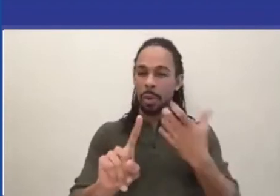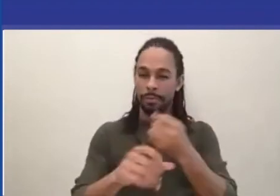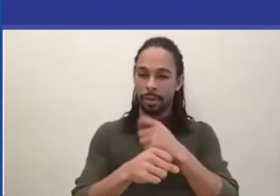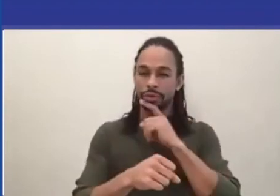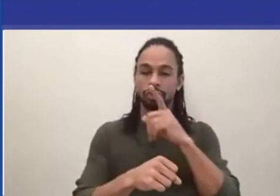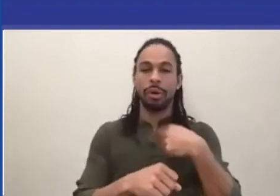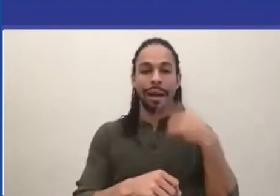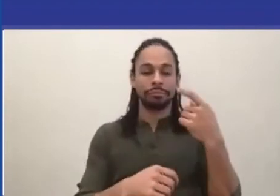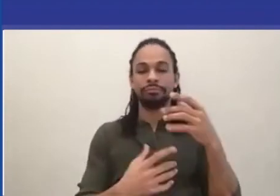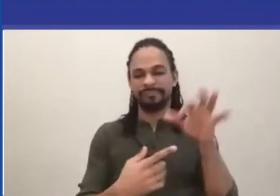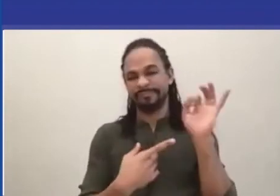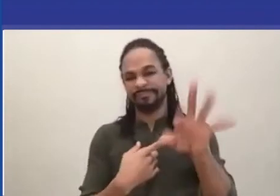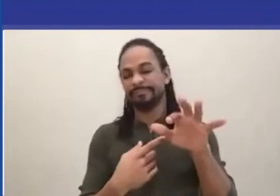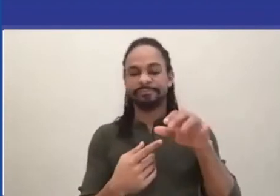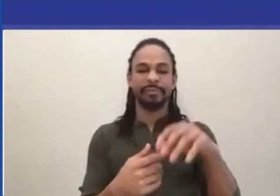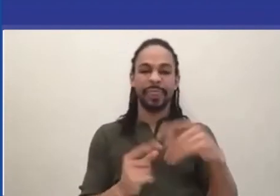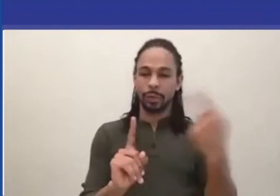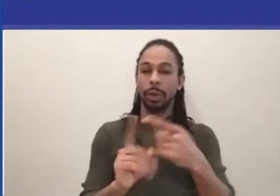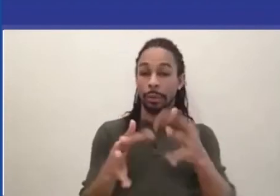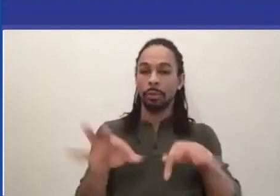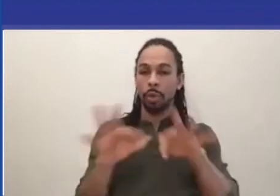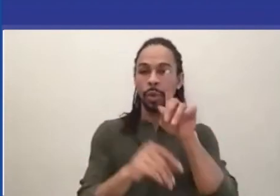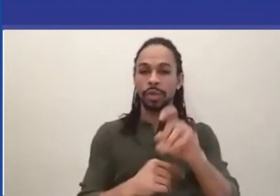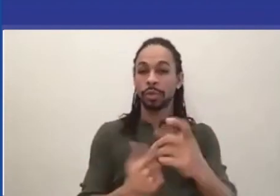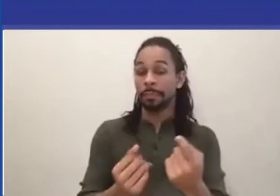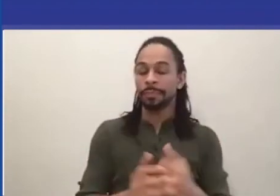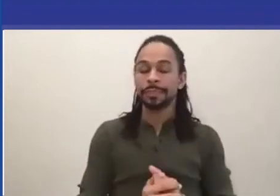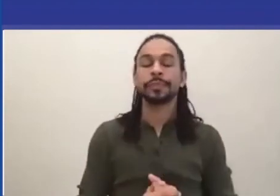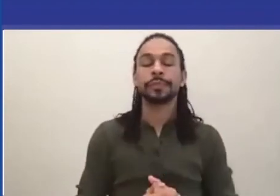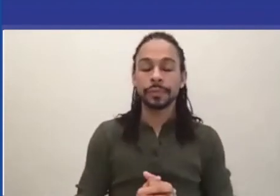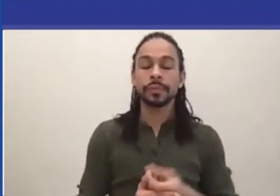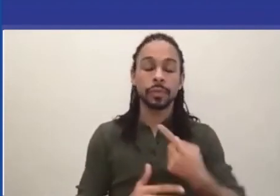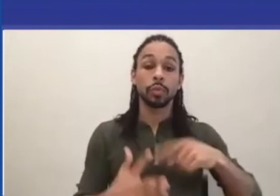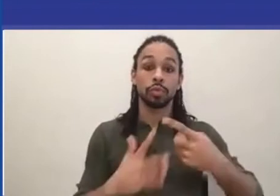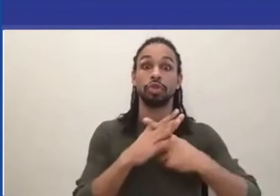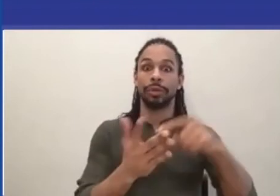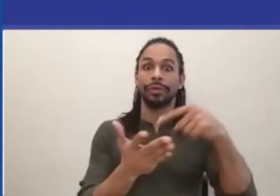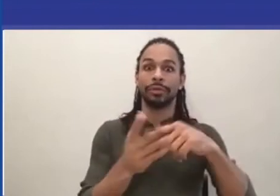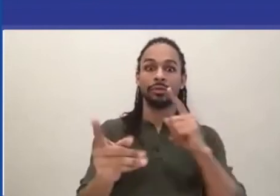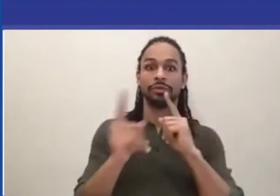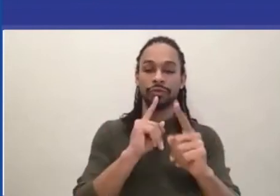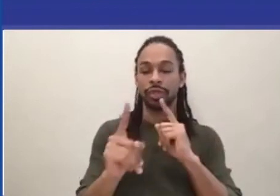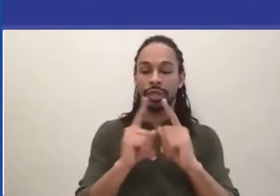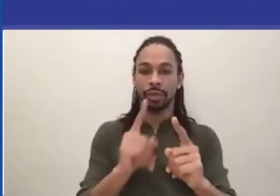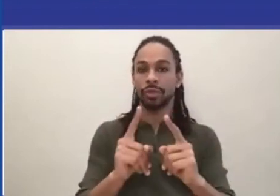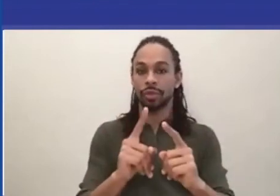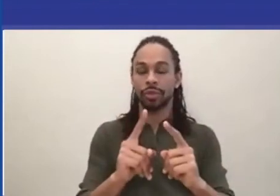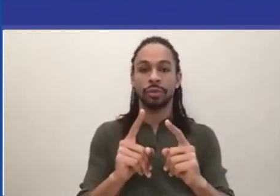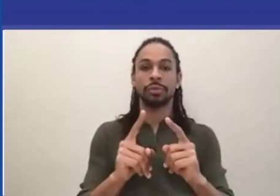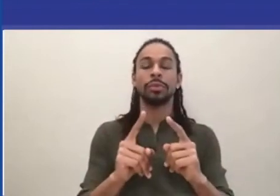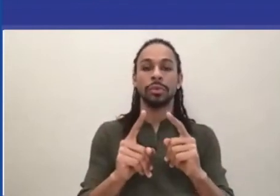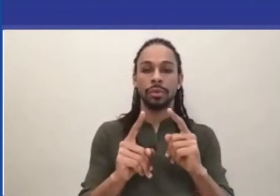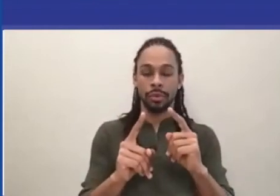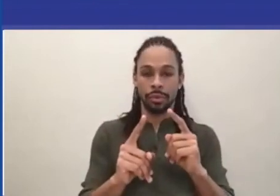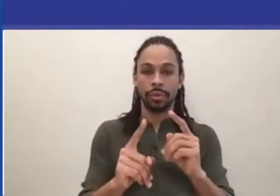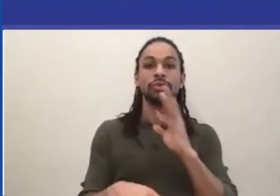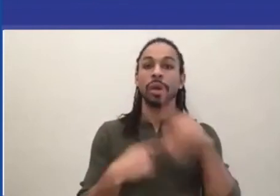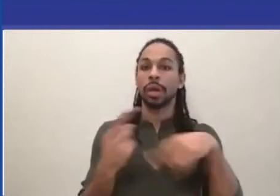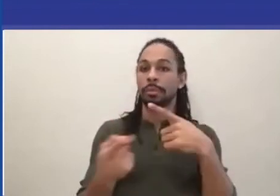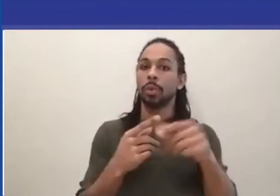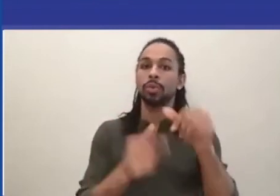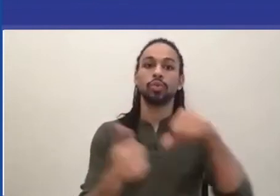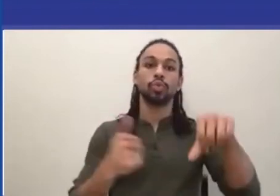that is, you know, we started this conversation talking about social dance in